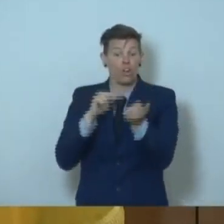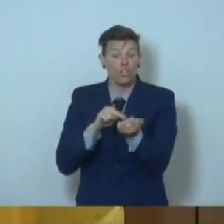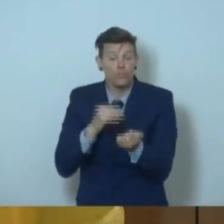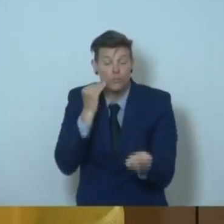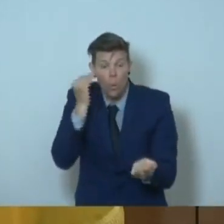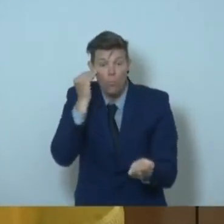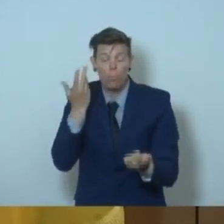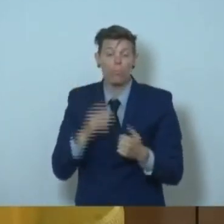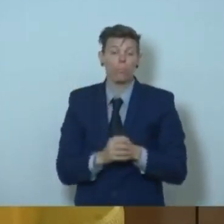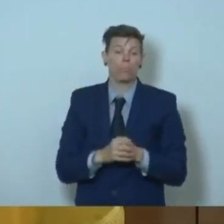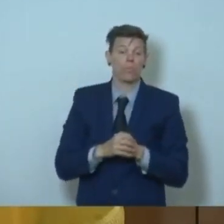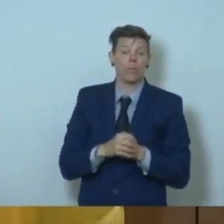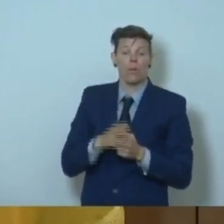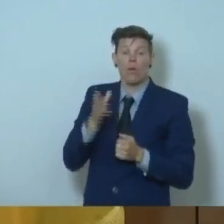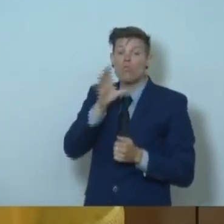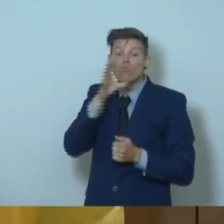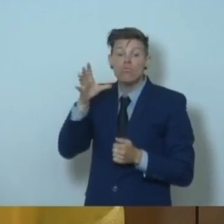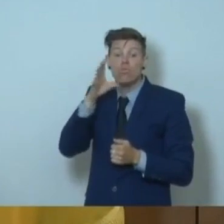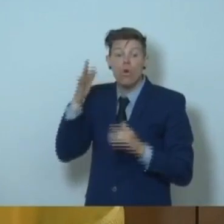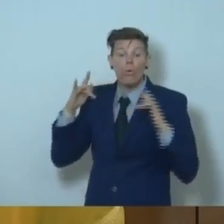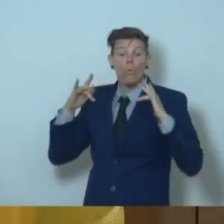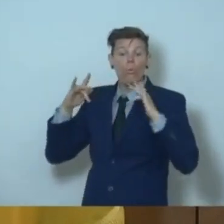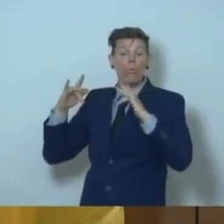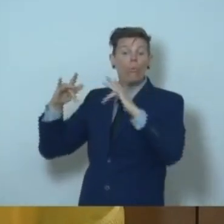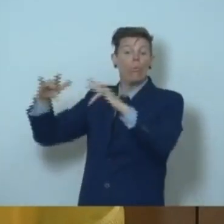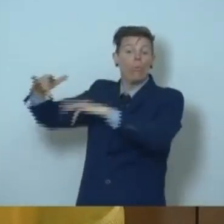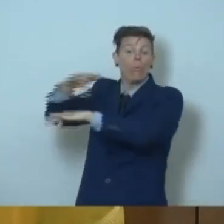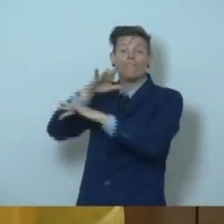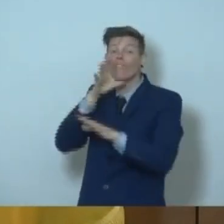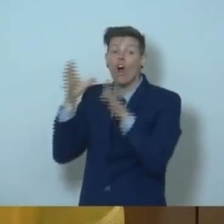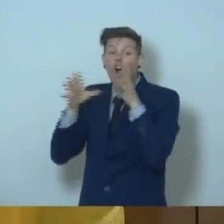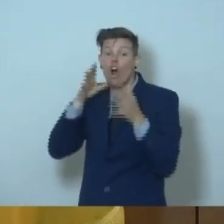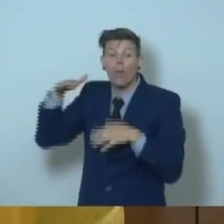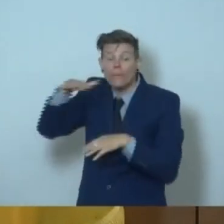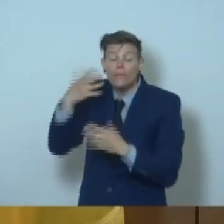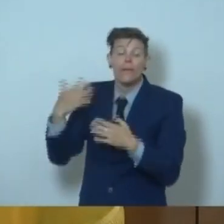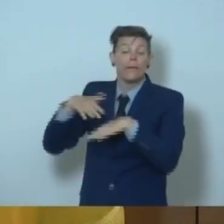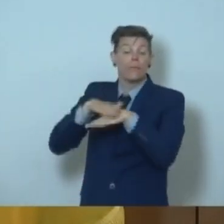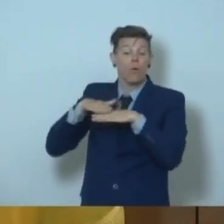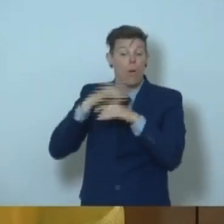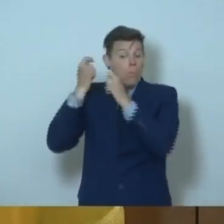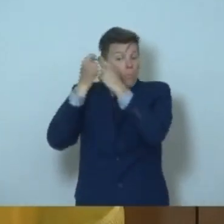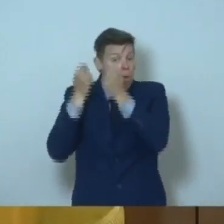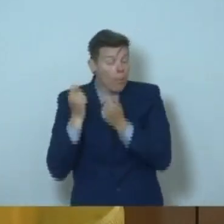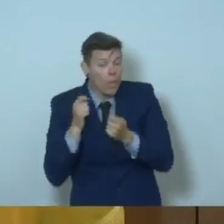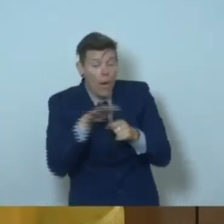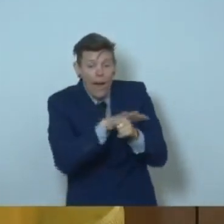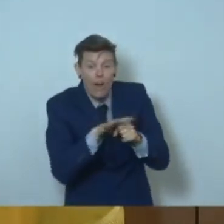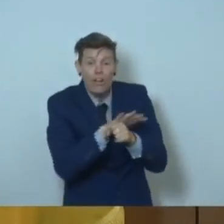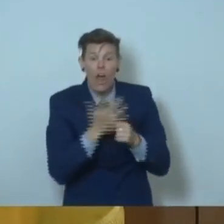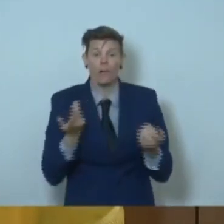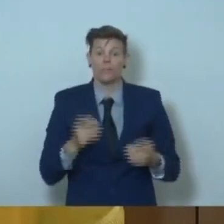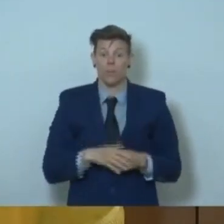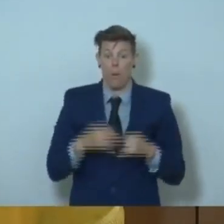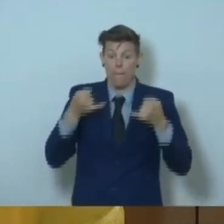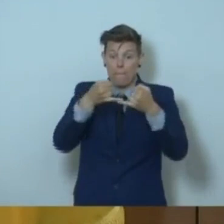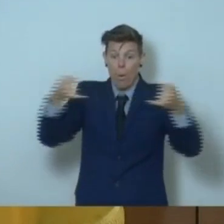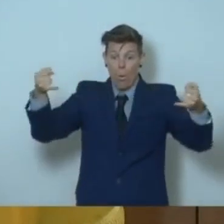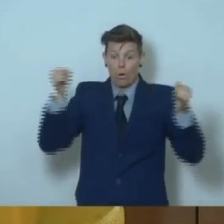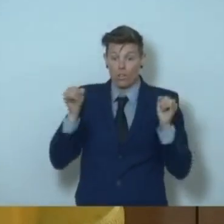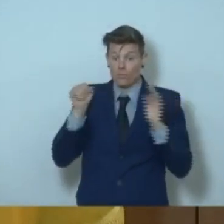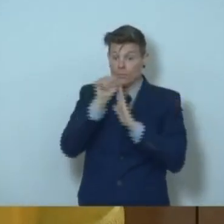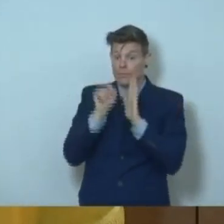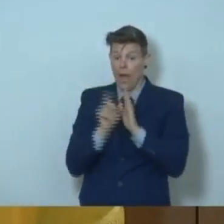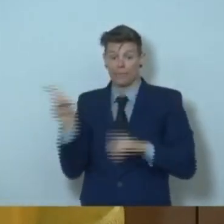remote rural communities, sovereign nations who are remote rural communities, border areas, all of that. And